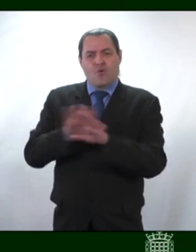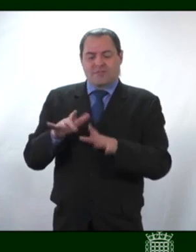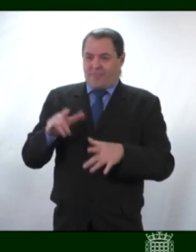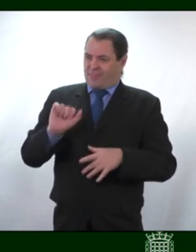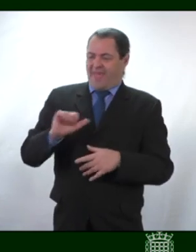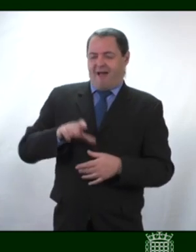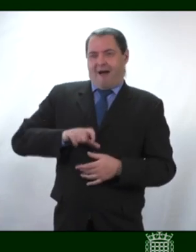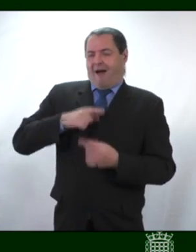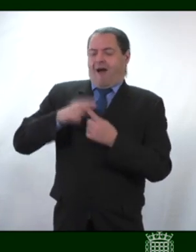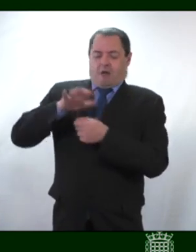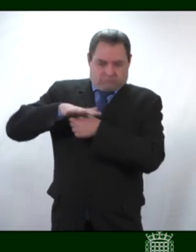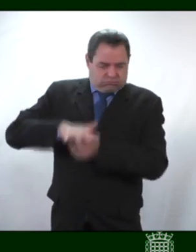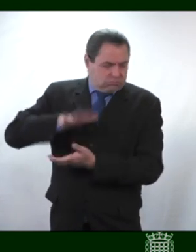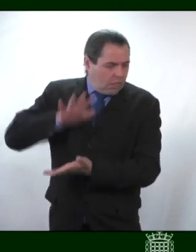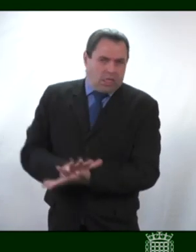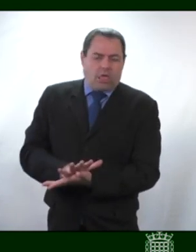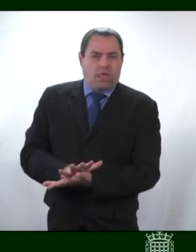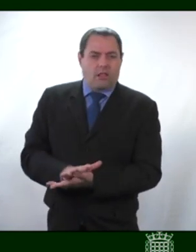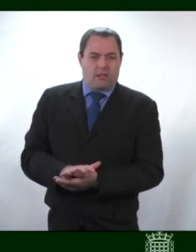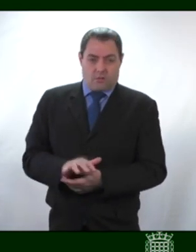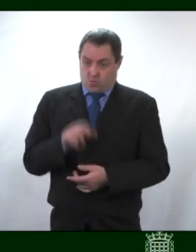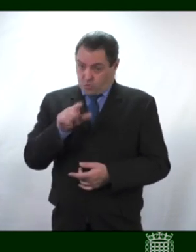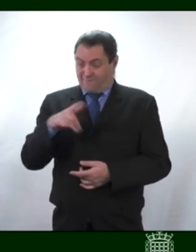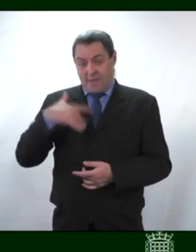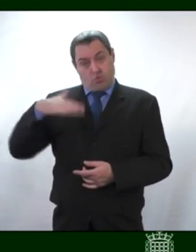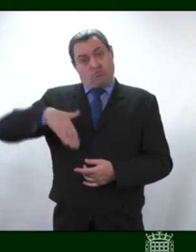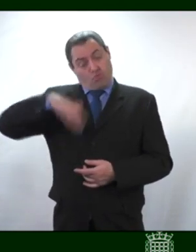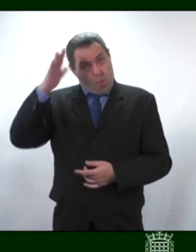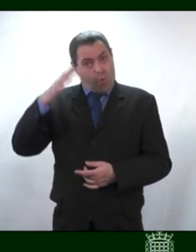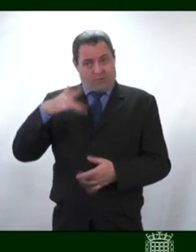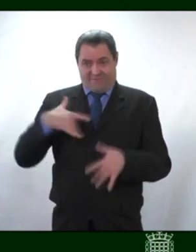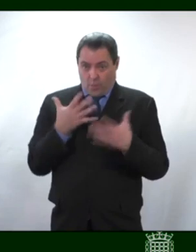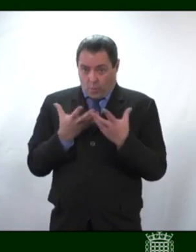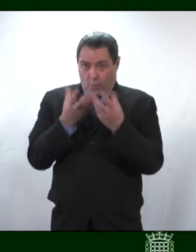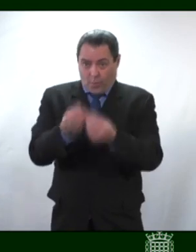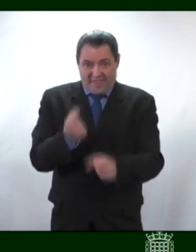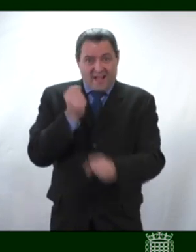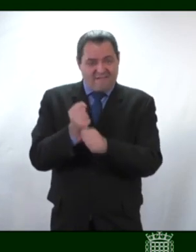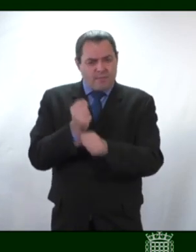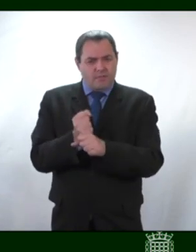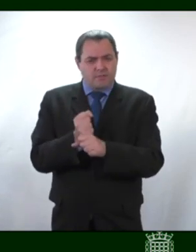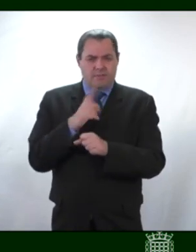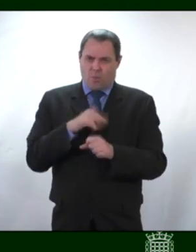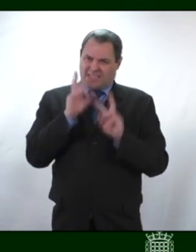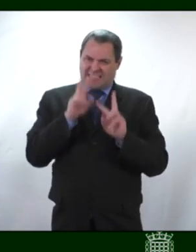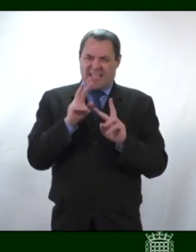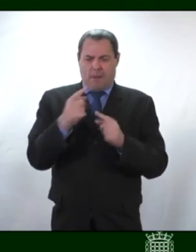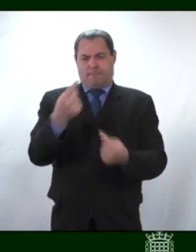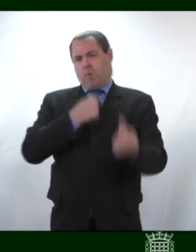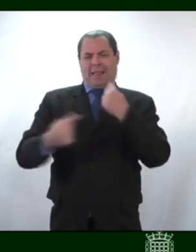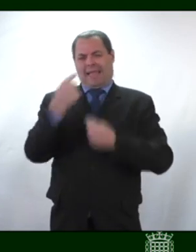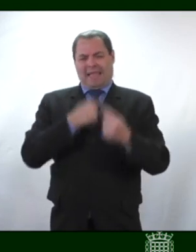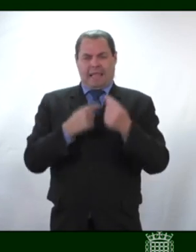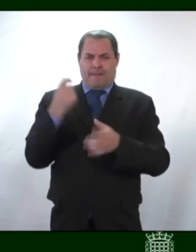the Health Secretary think that he has carried the people of the North with the government as they watch bully boy tactics and